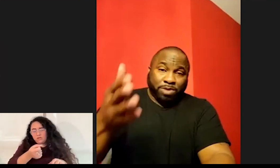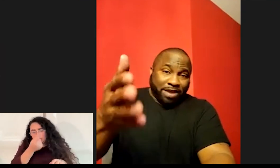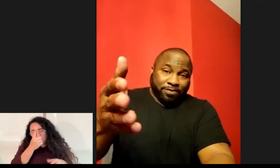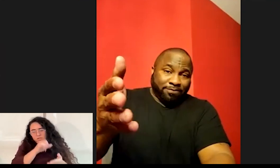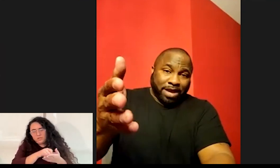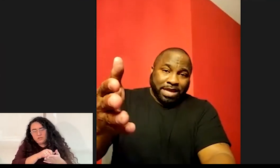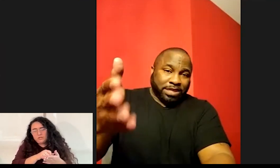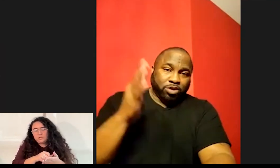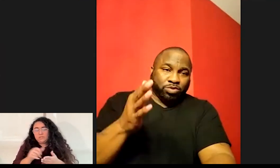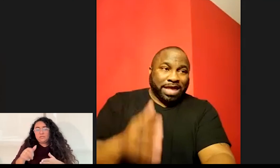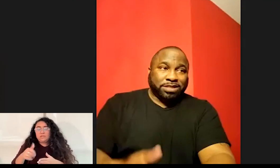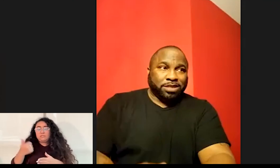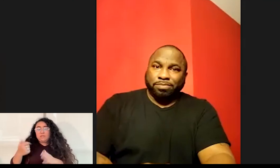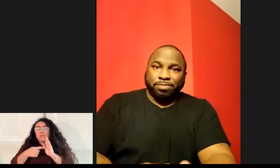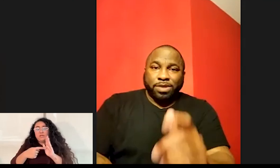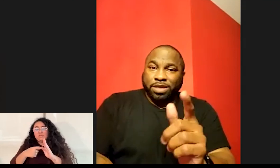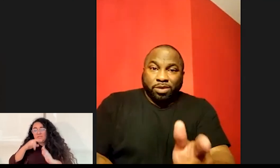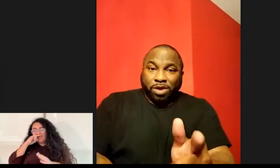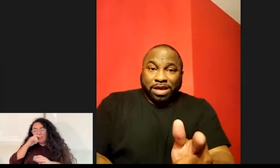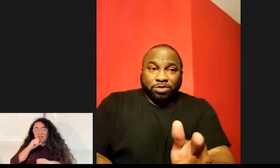example, I had a kid who was locked up